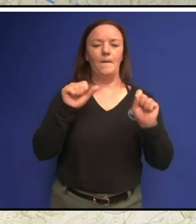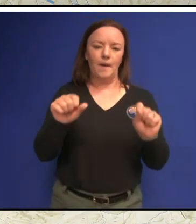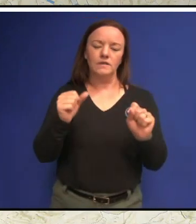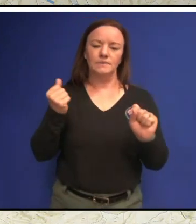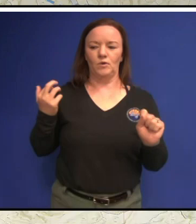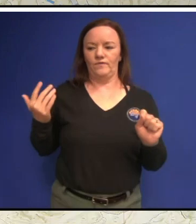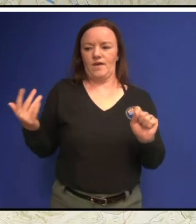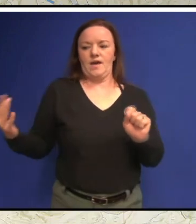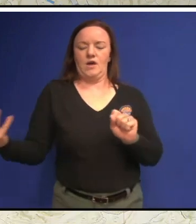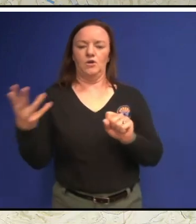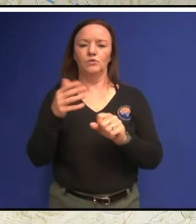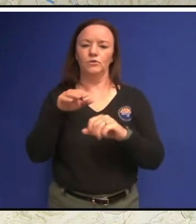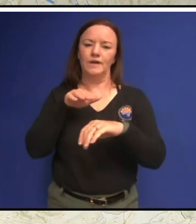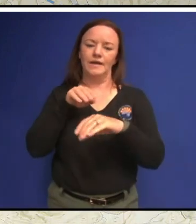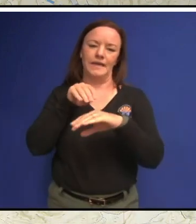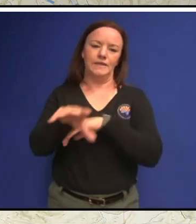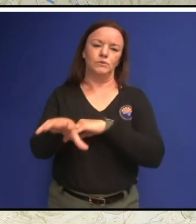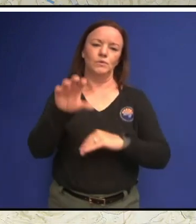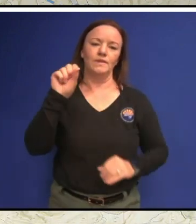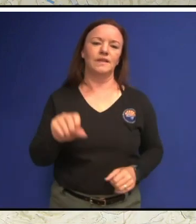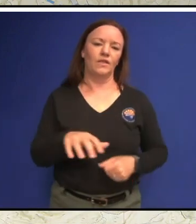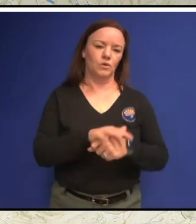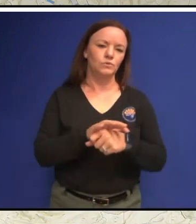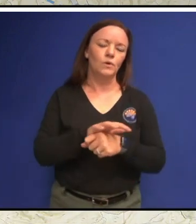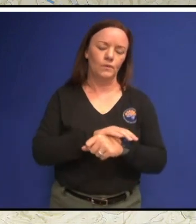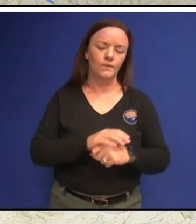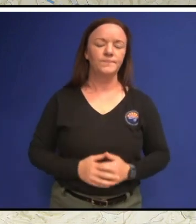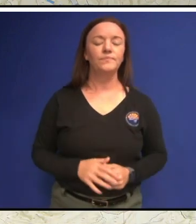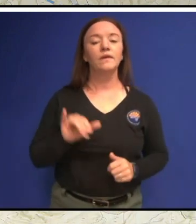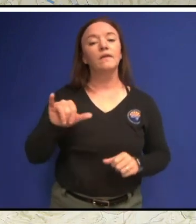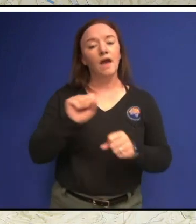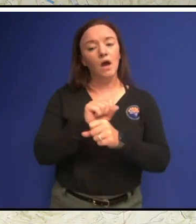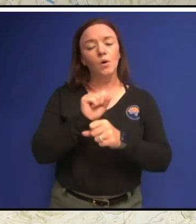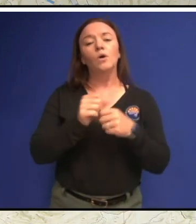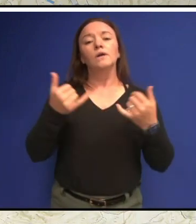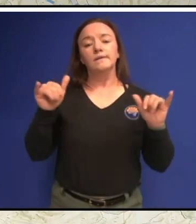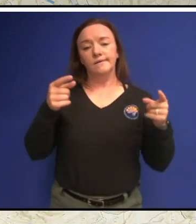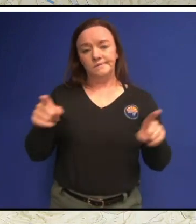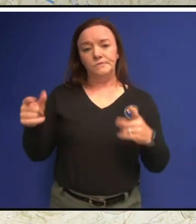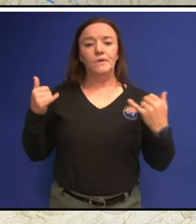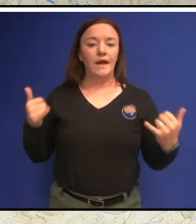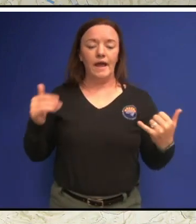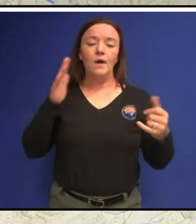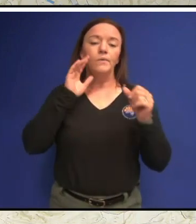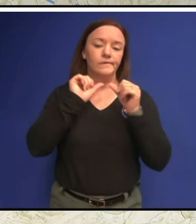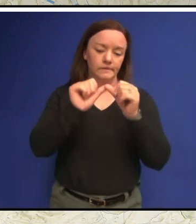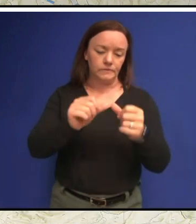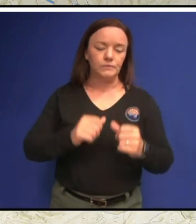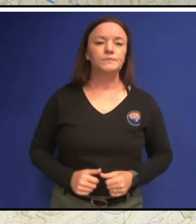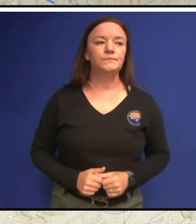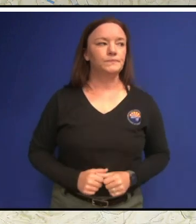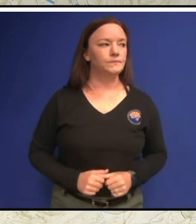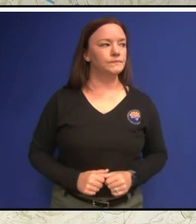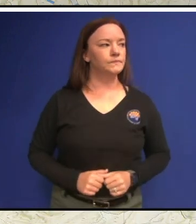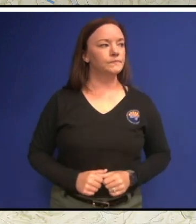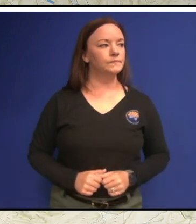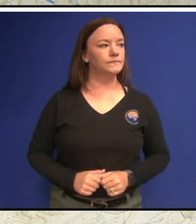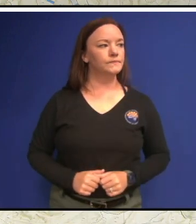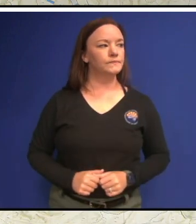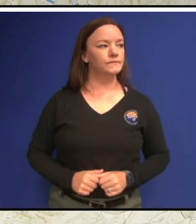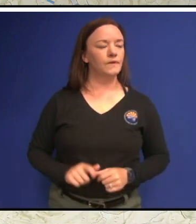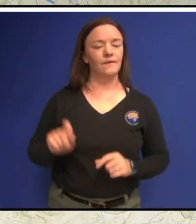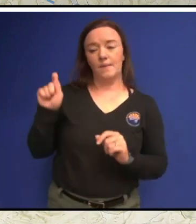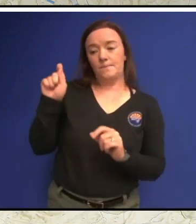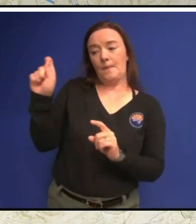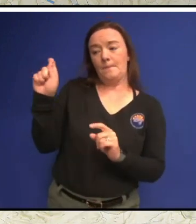us. So that work is ongoing right now, and it's going to continue to. This dotted line with